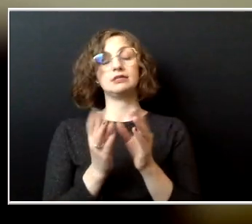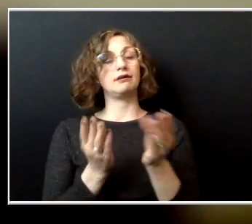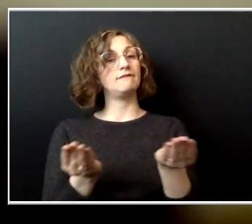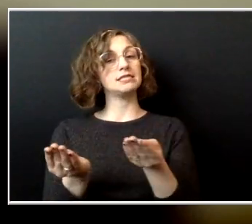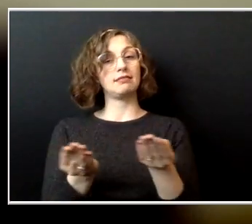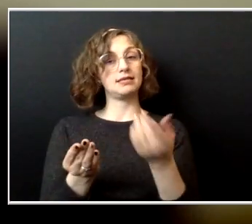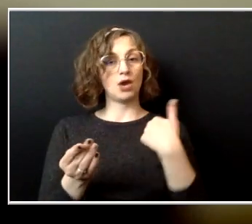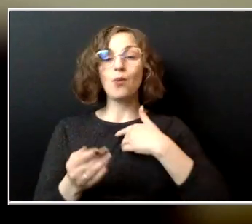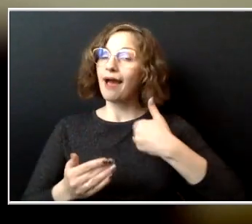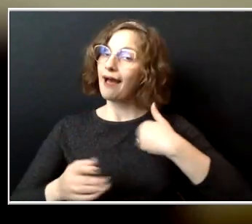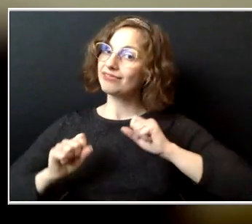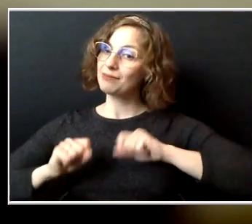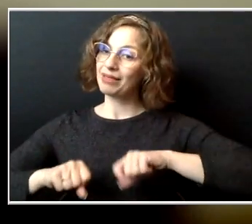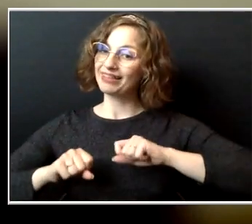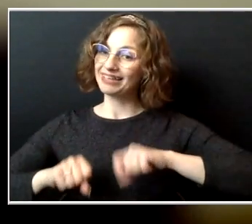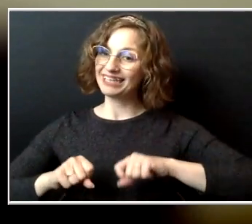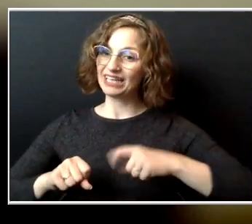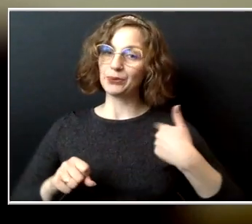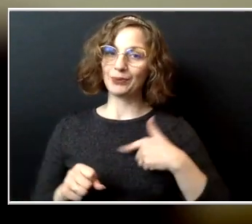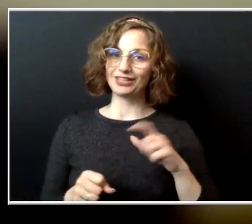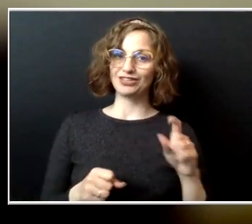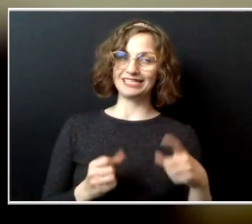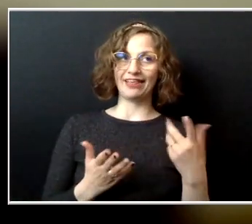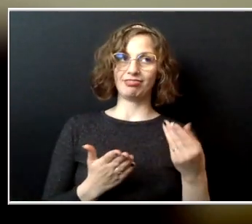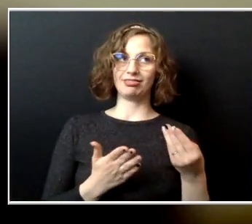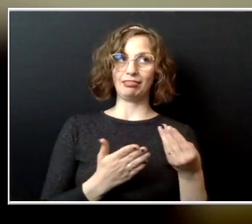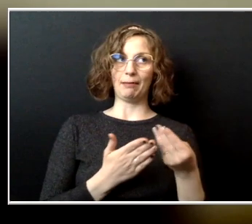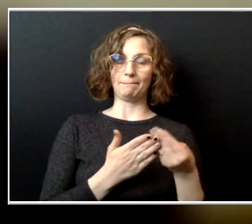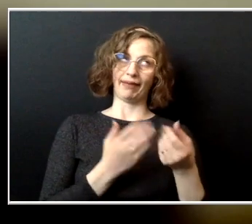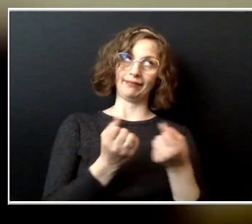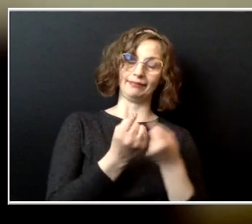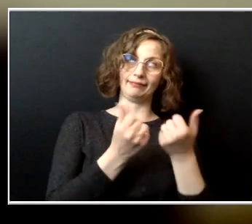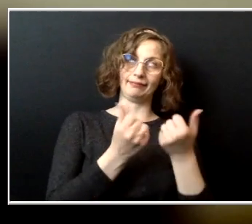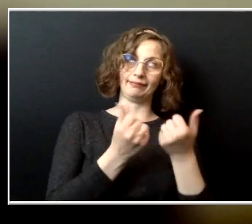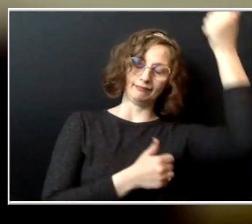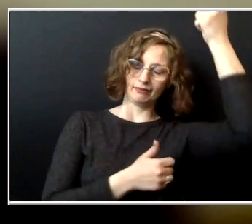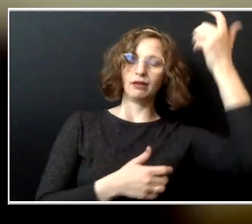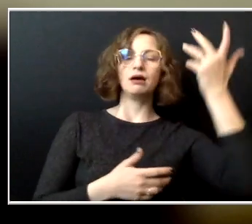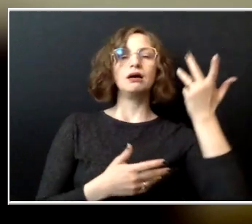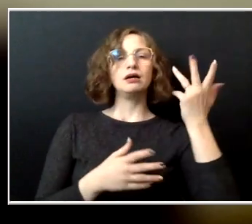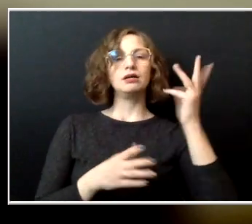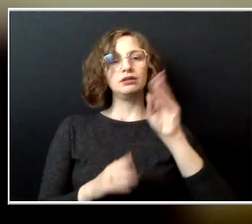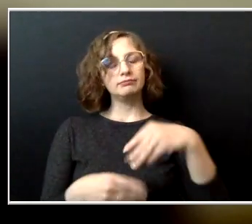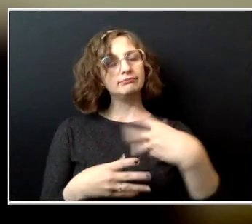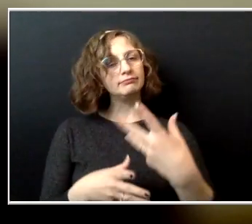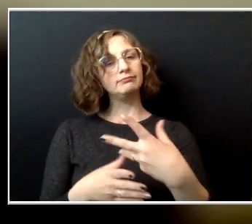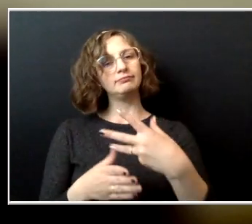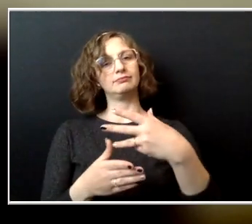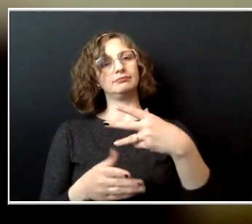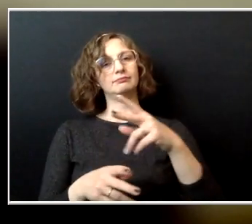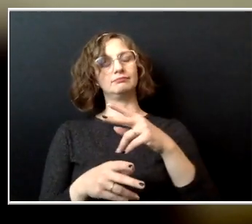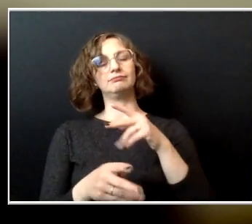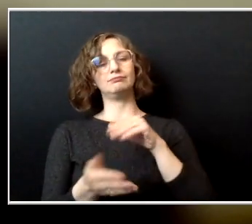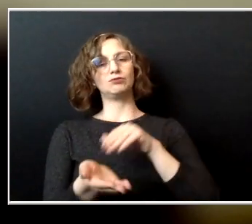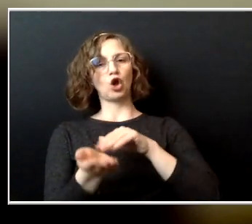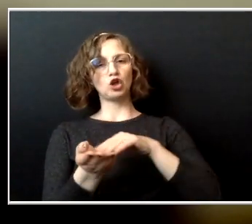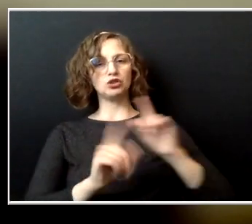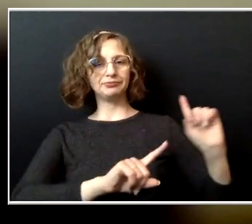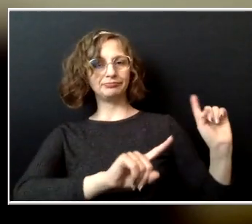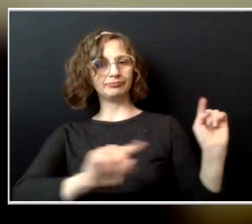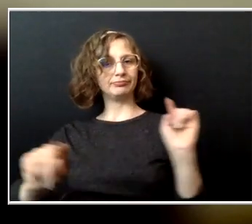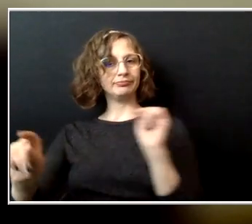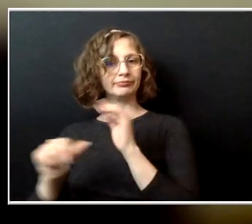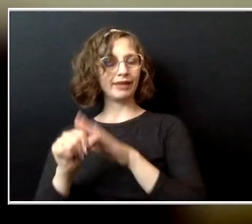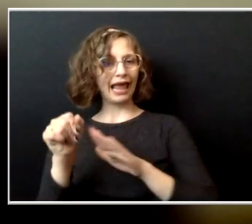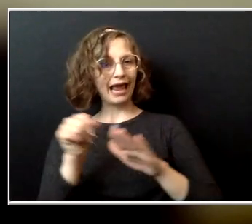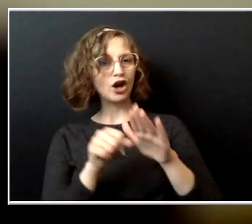means, of course the people above us for sure, to facilitate those providers going out to those areas that need the help. And it isn't